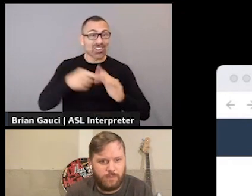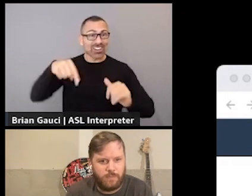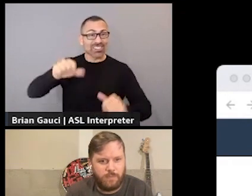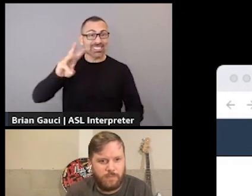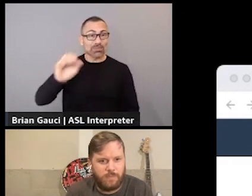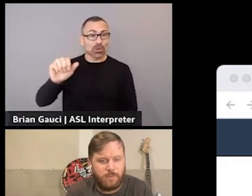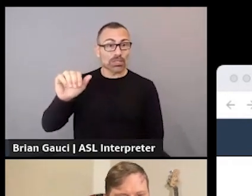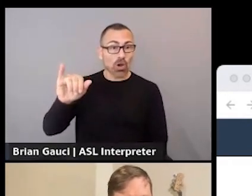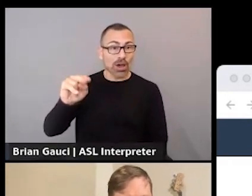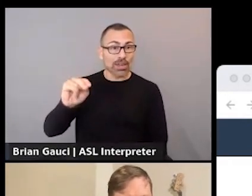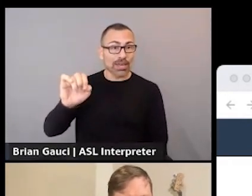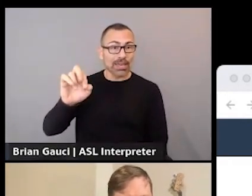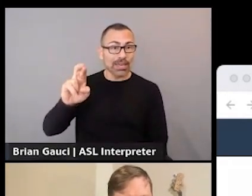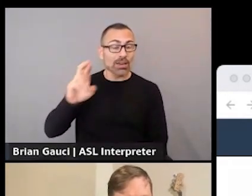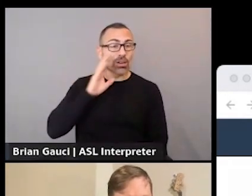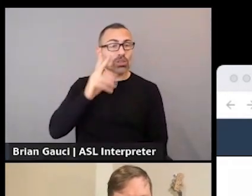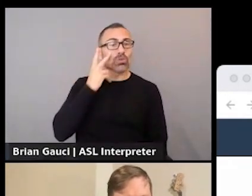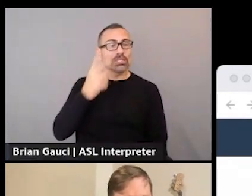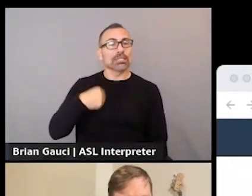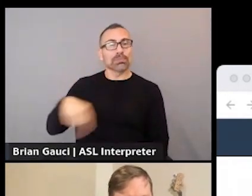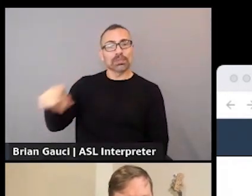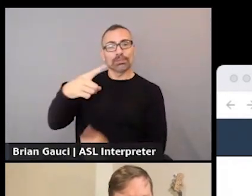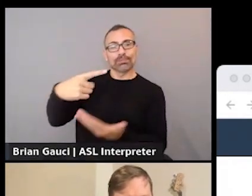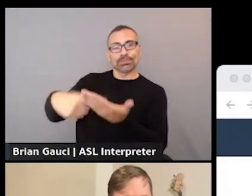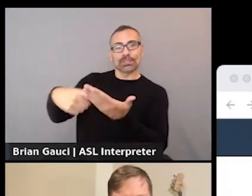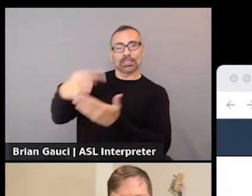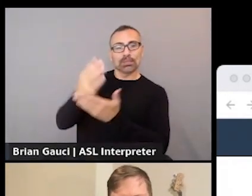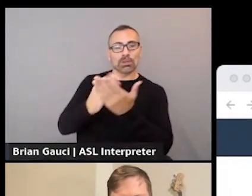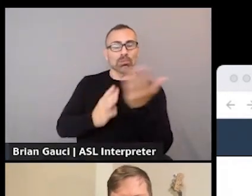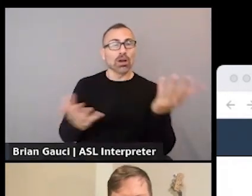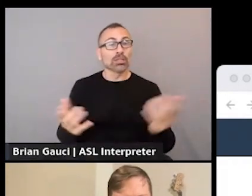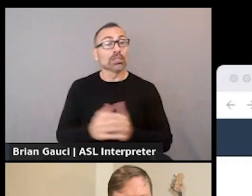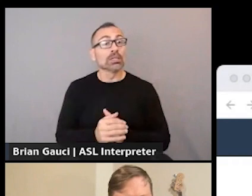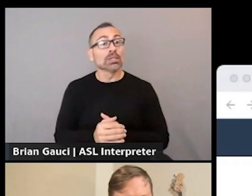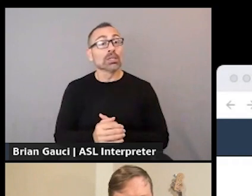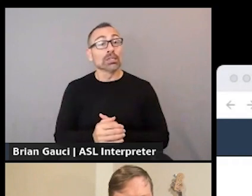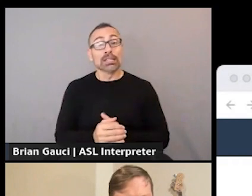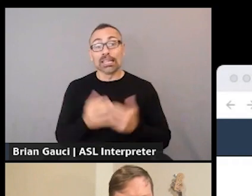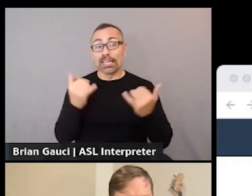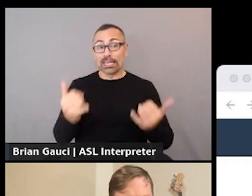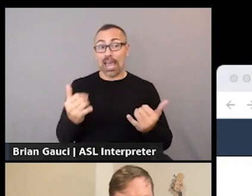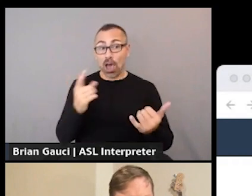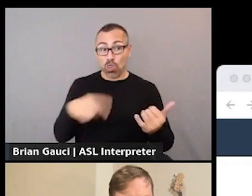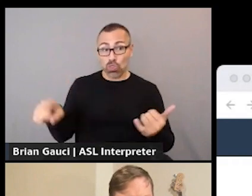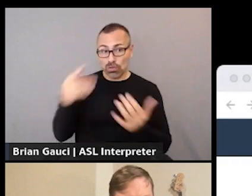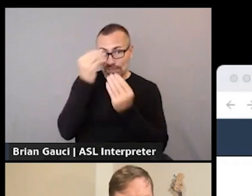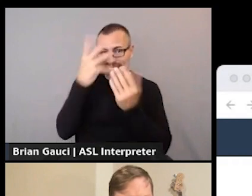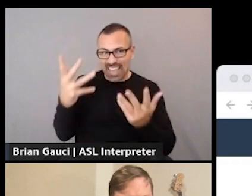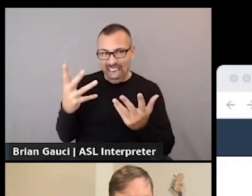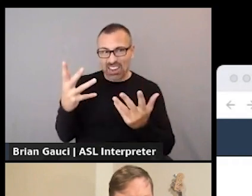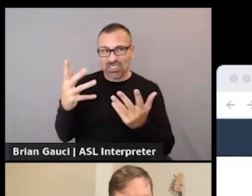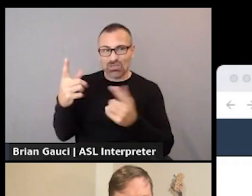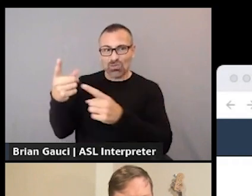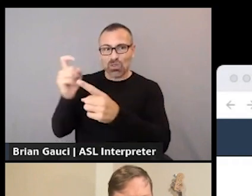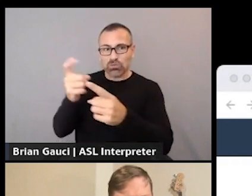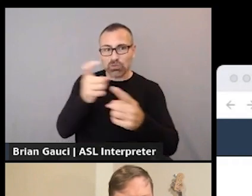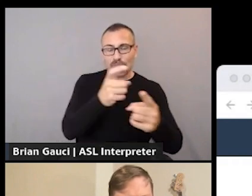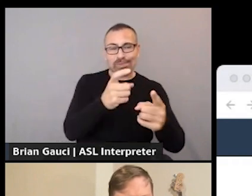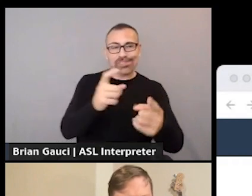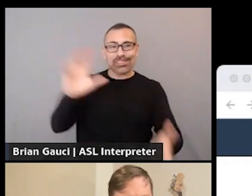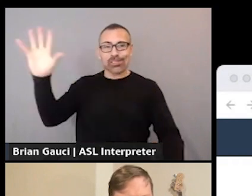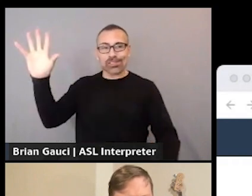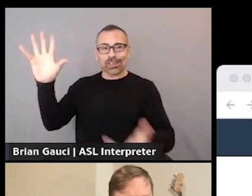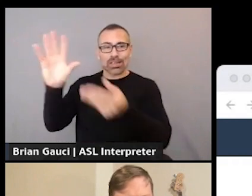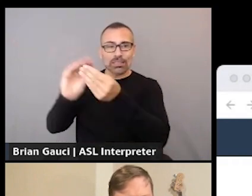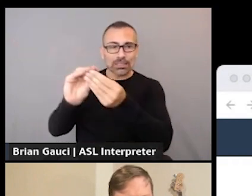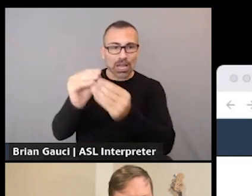kind of break through in the different components. The second is consolidating those data sources, which is a huge benefit because you are going to be performing